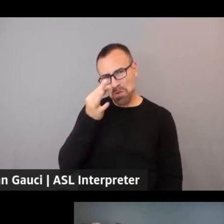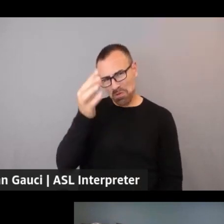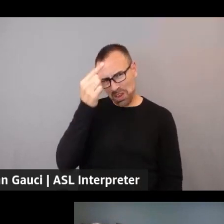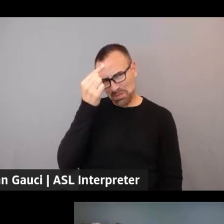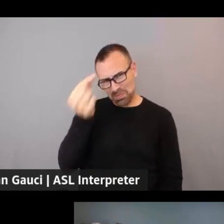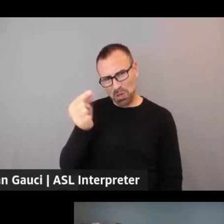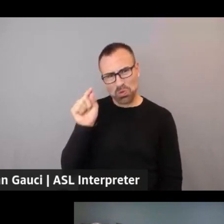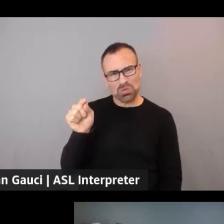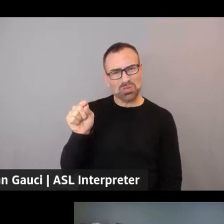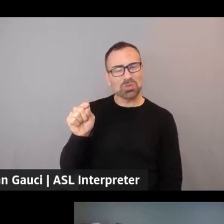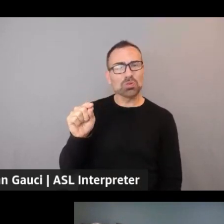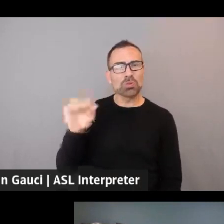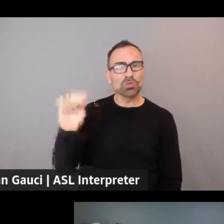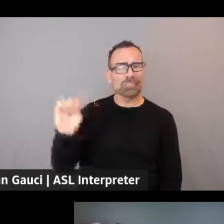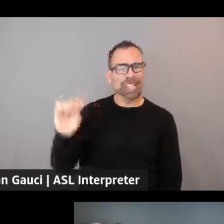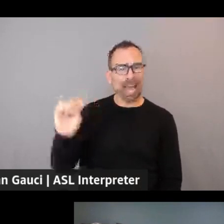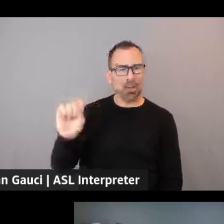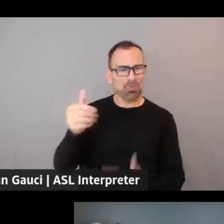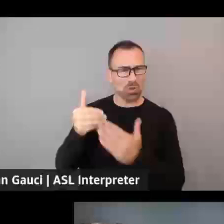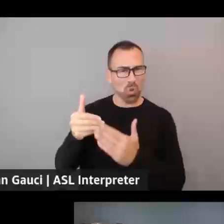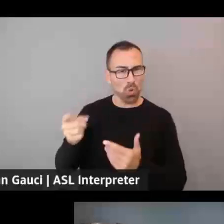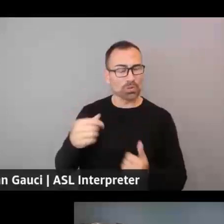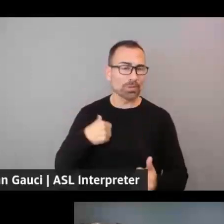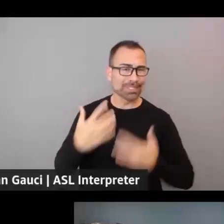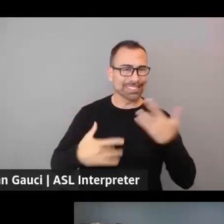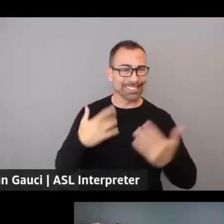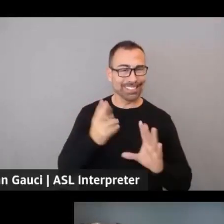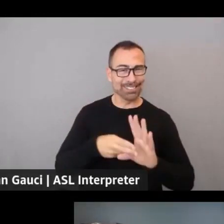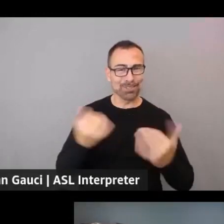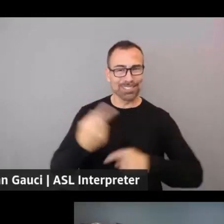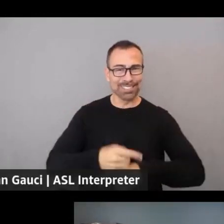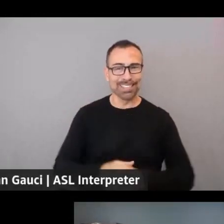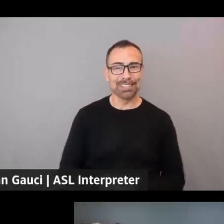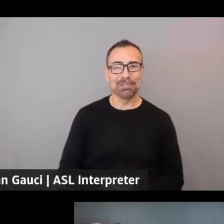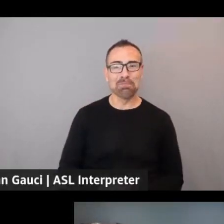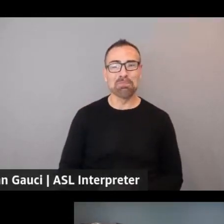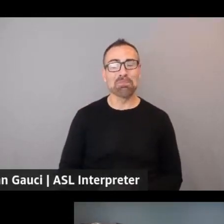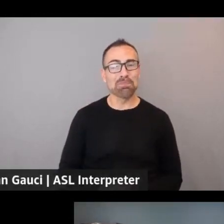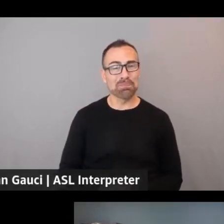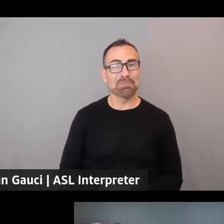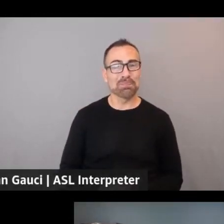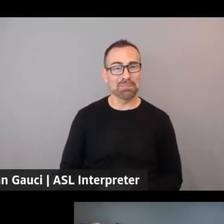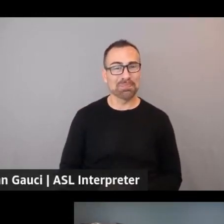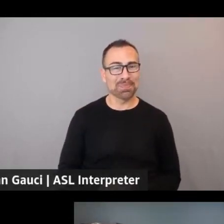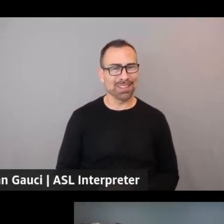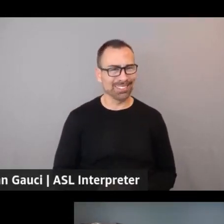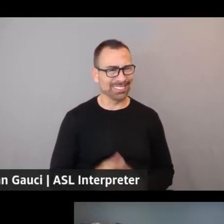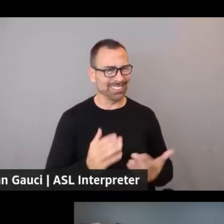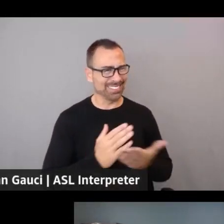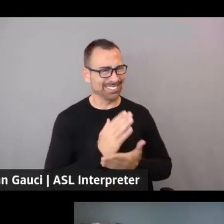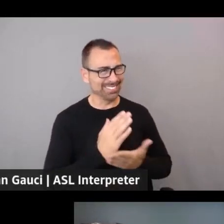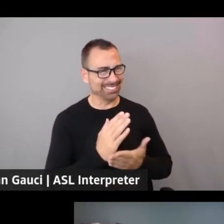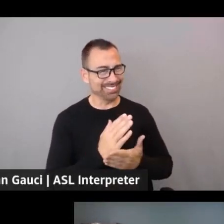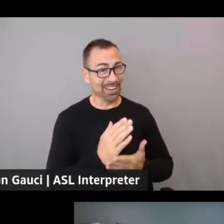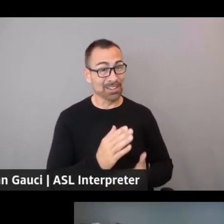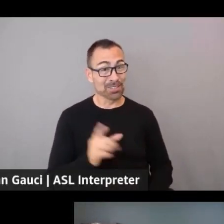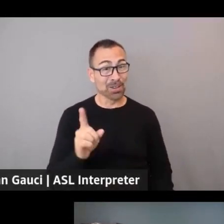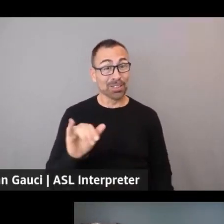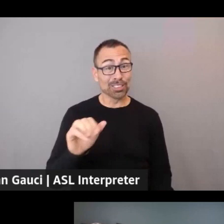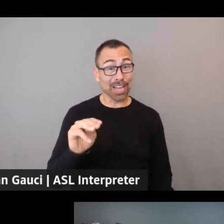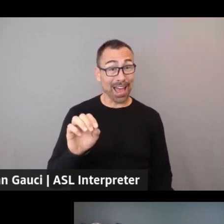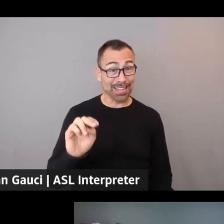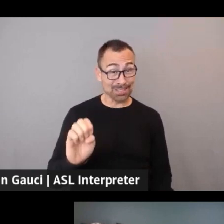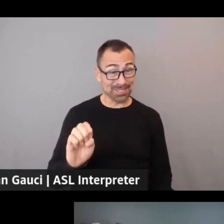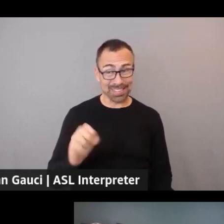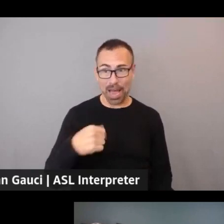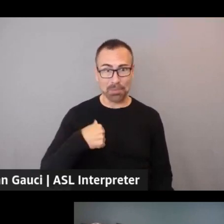be here today. All right. So Jasmine, I'm pretty excited to get this started here because